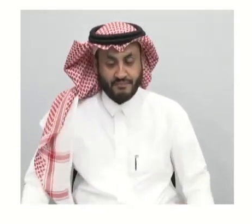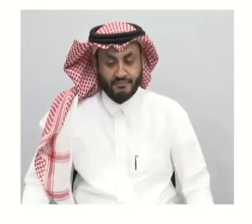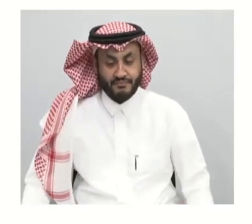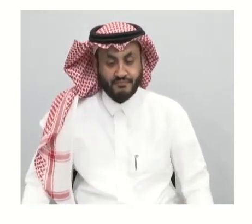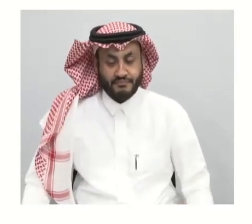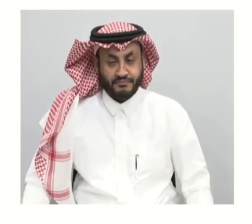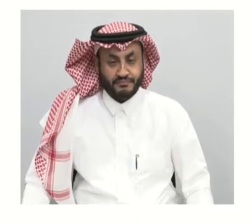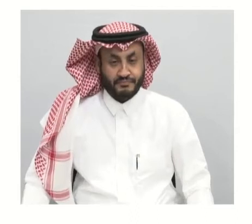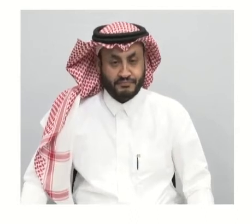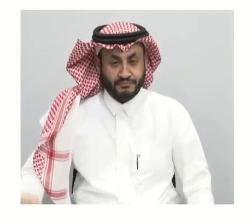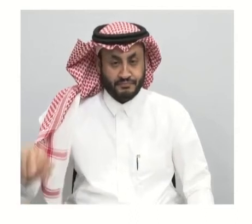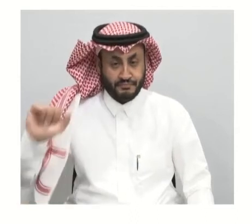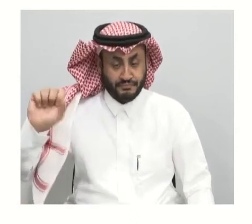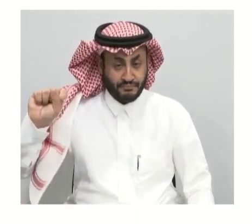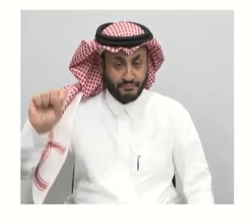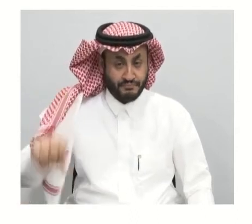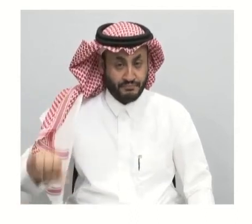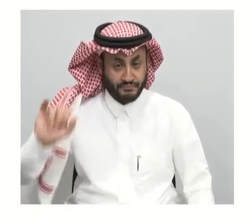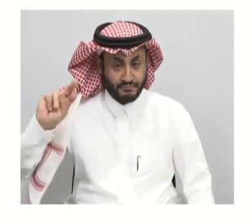pessimistic, pessimistic.